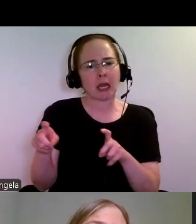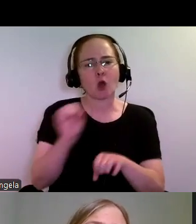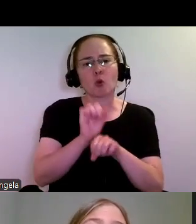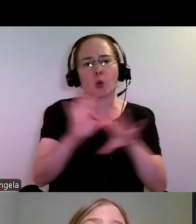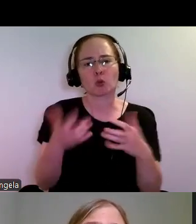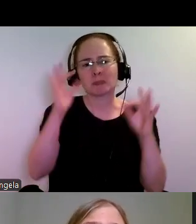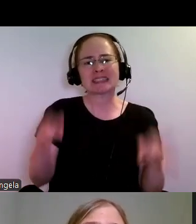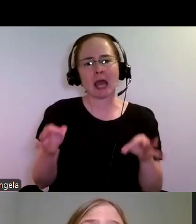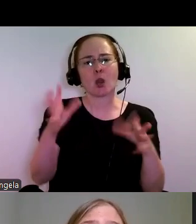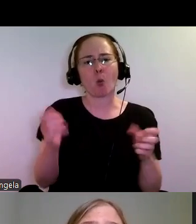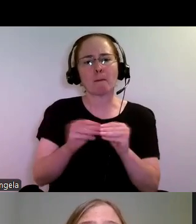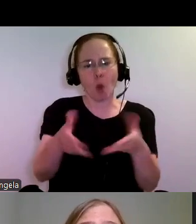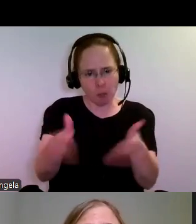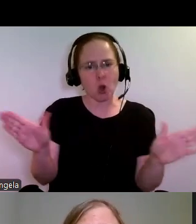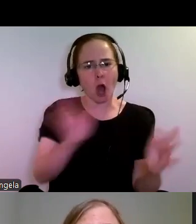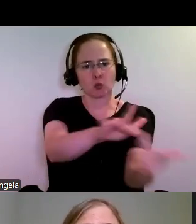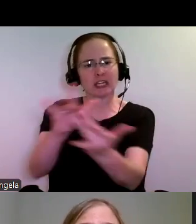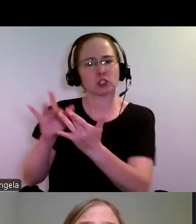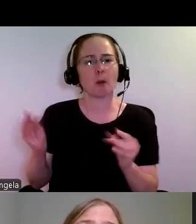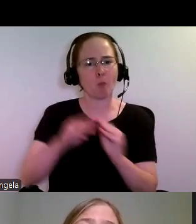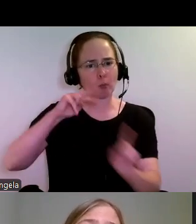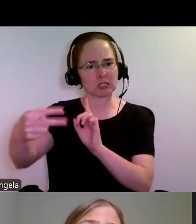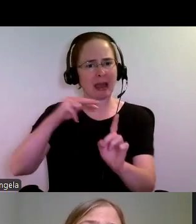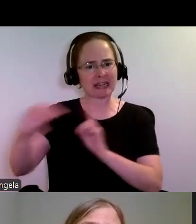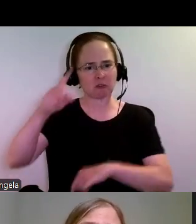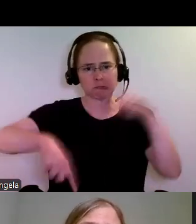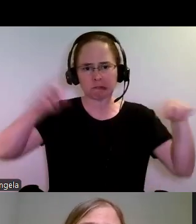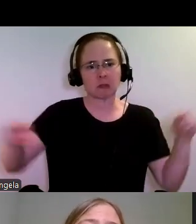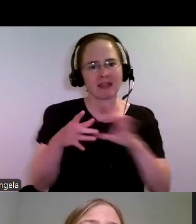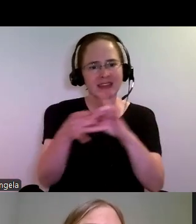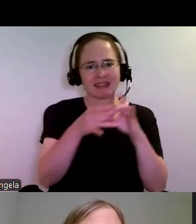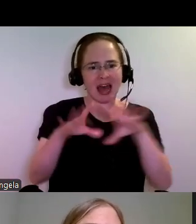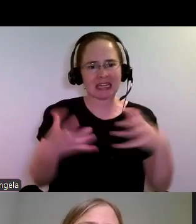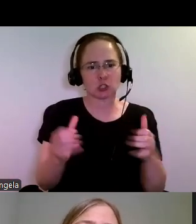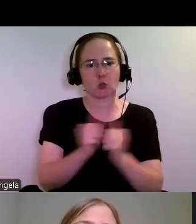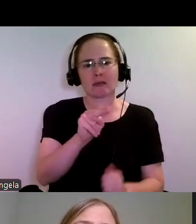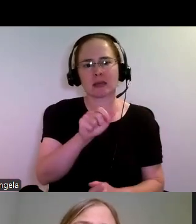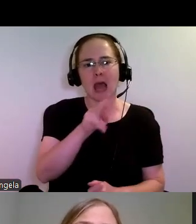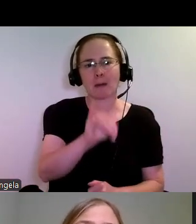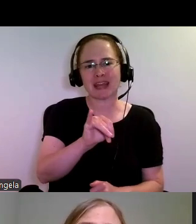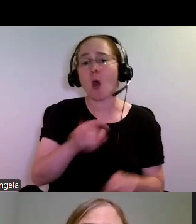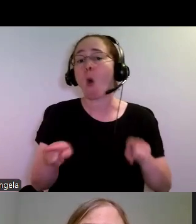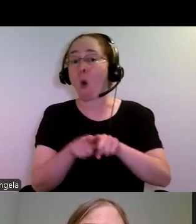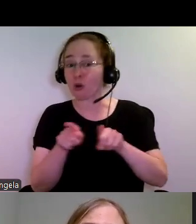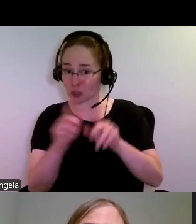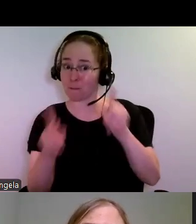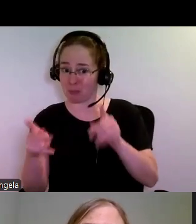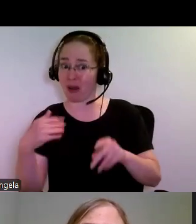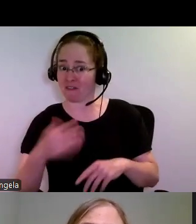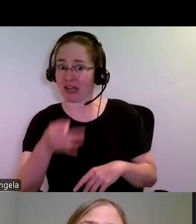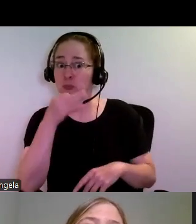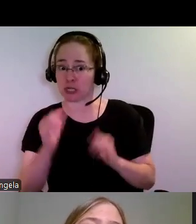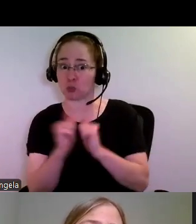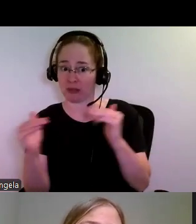decided they wanted a broader reach. They wanted to get more perspectives across the alliance within NAMI, but also to hear from folks that have expertise in the peer